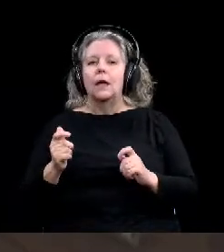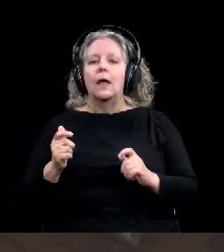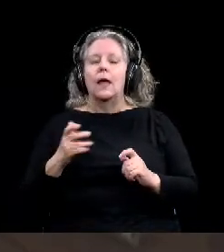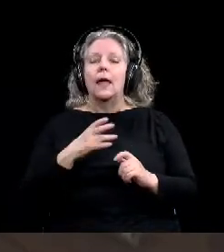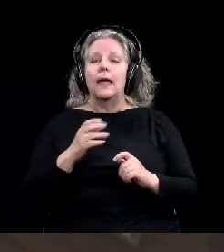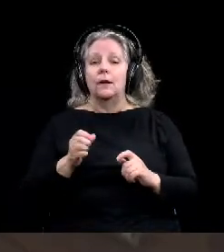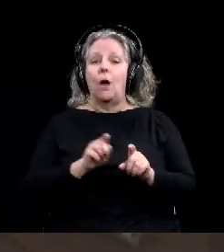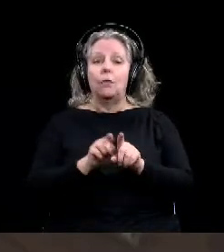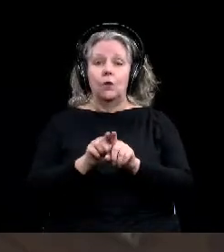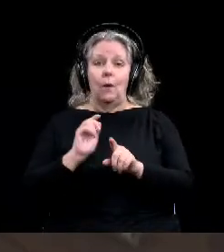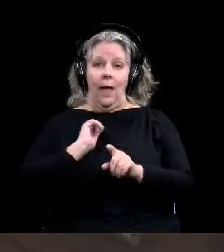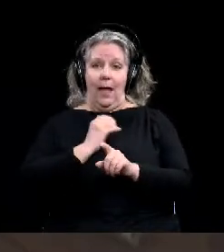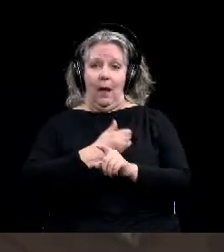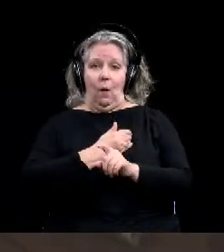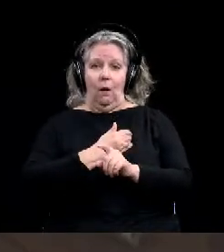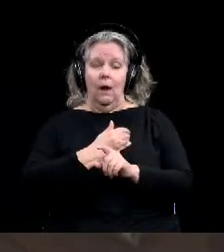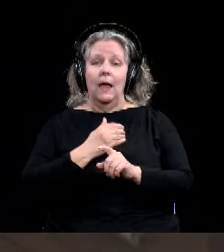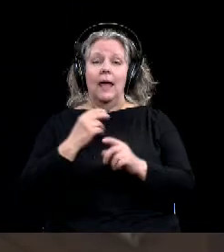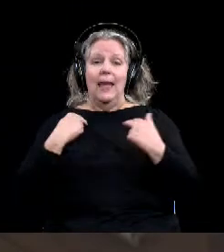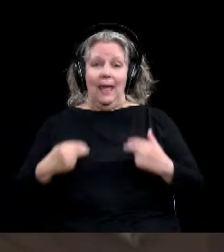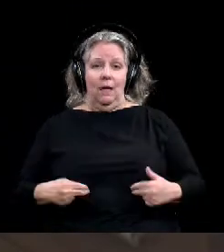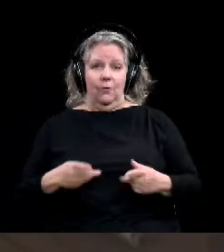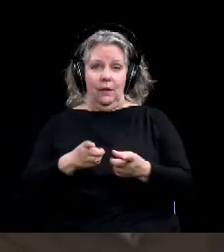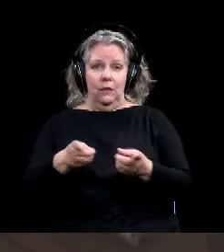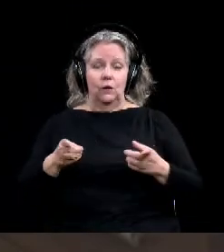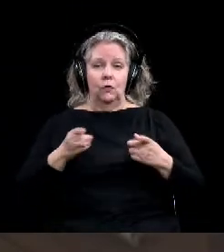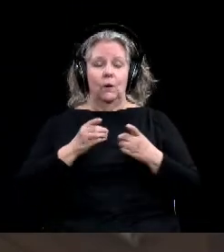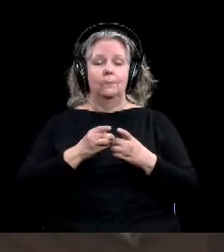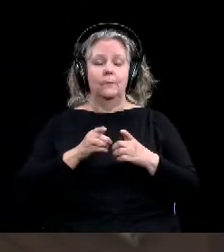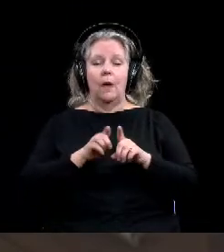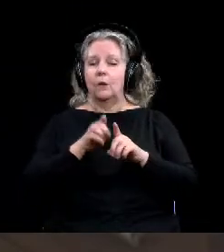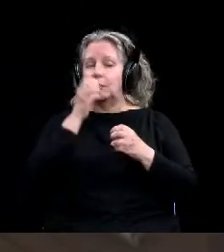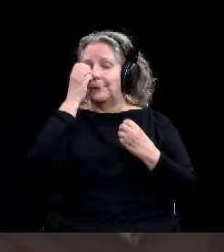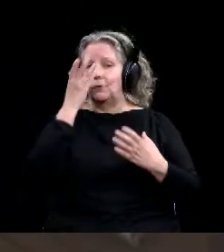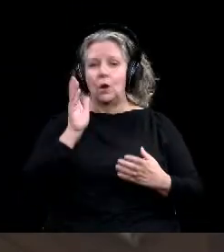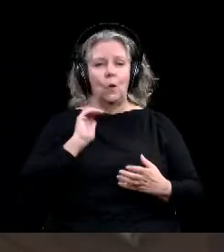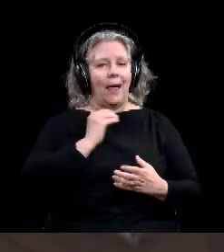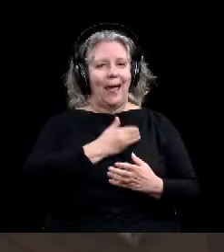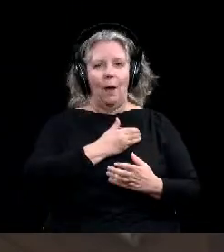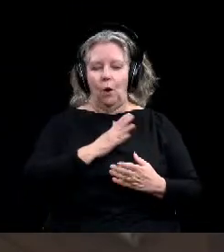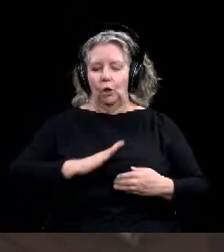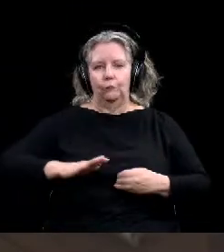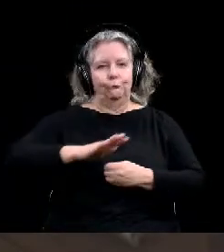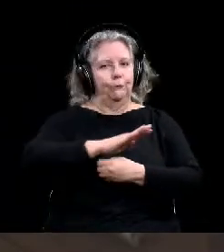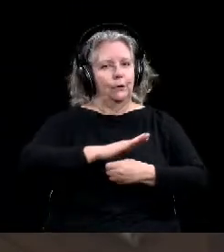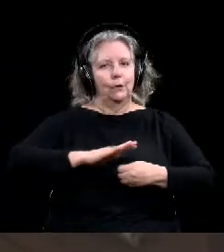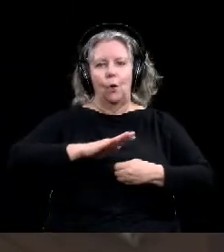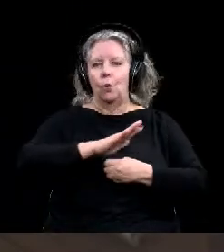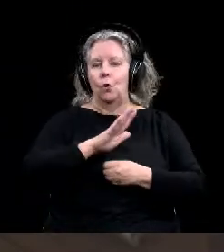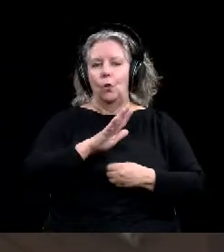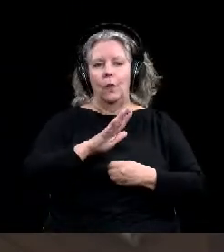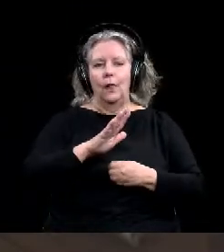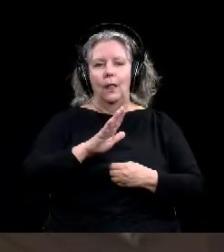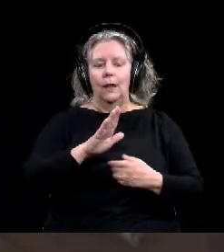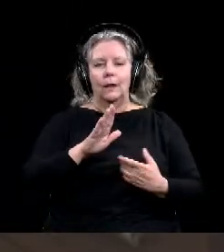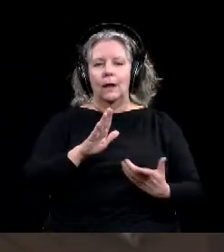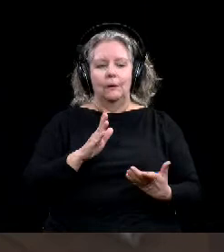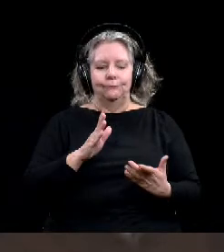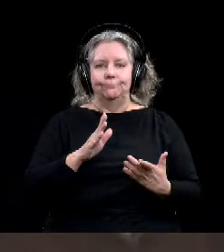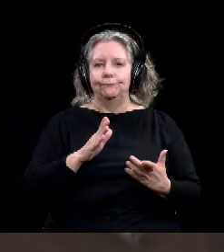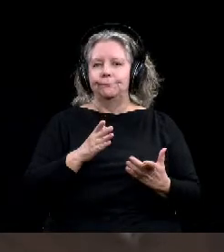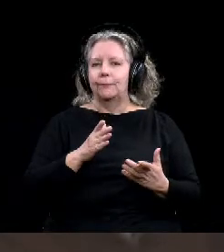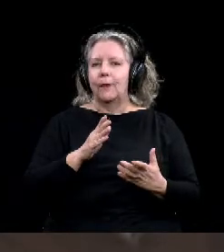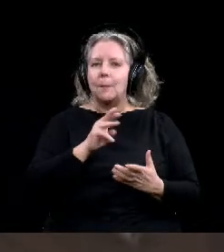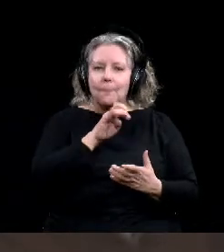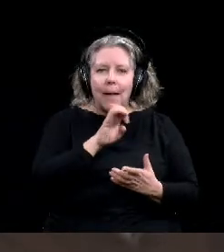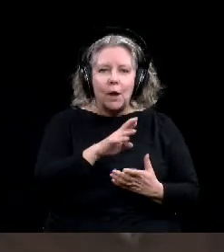no authority or control over any of the other providers, but we do work to collaborate and partner with the providers when